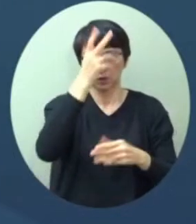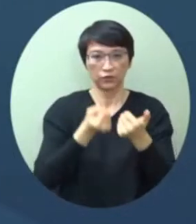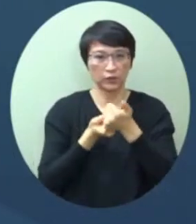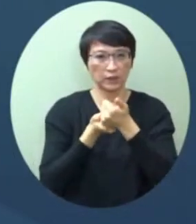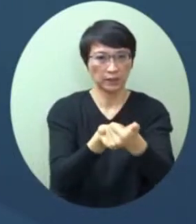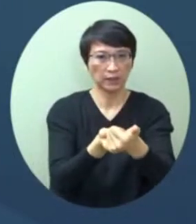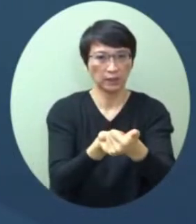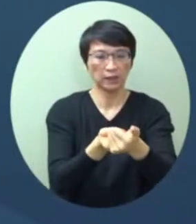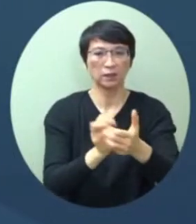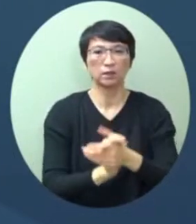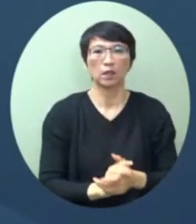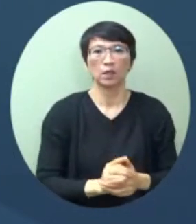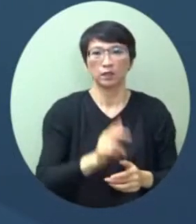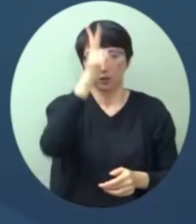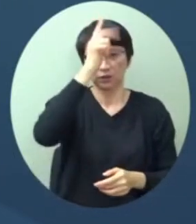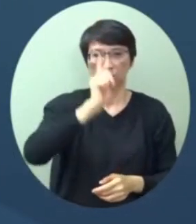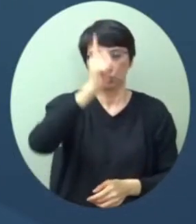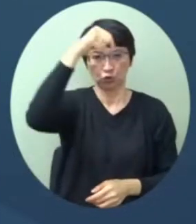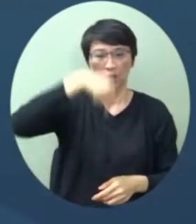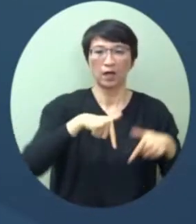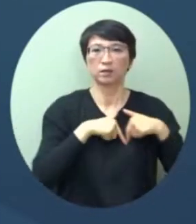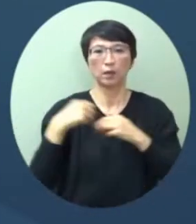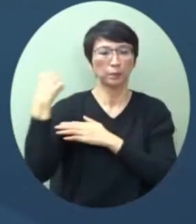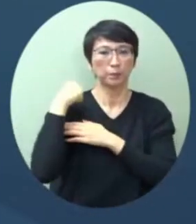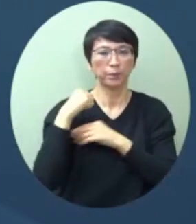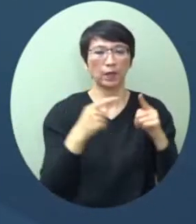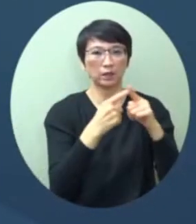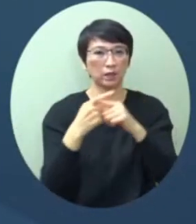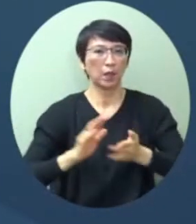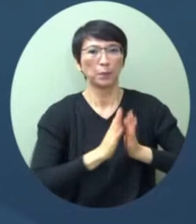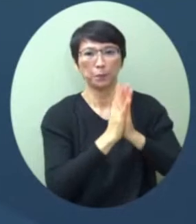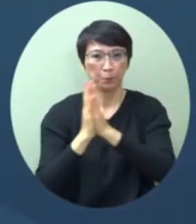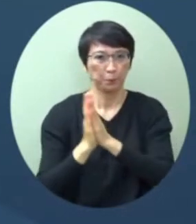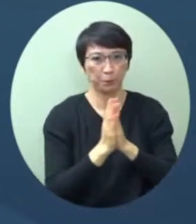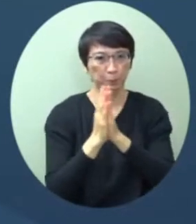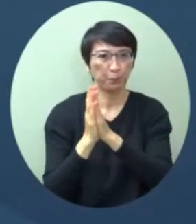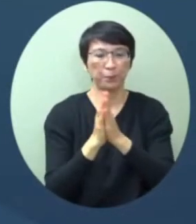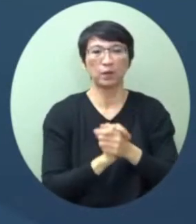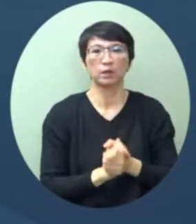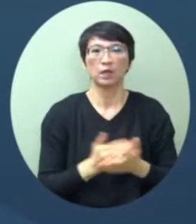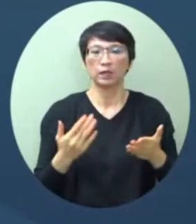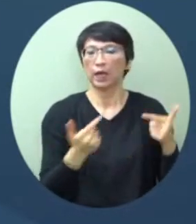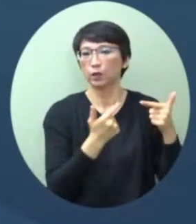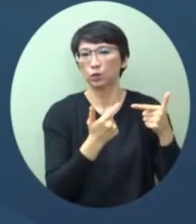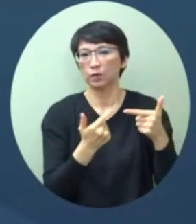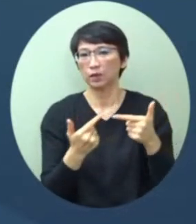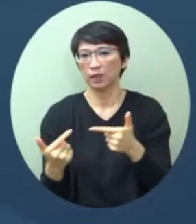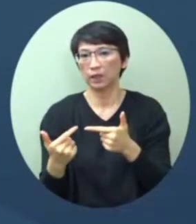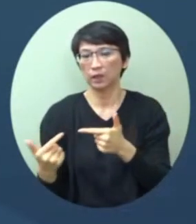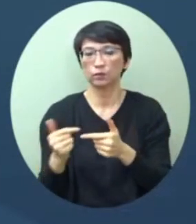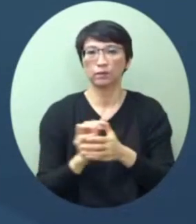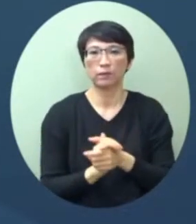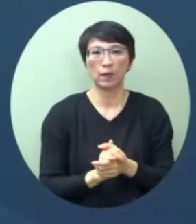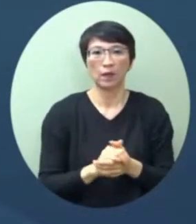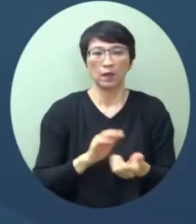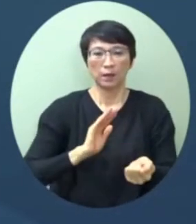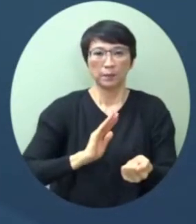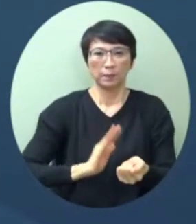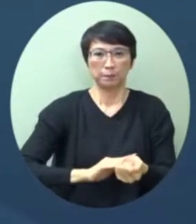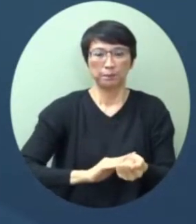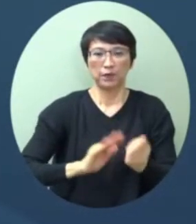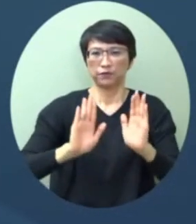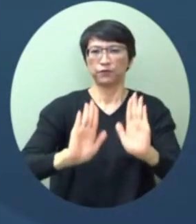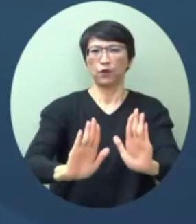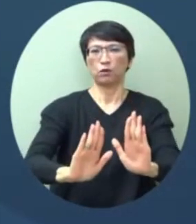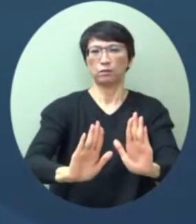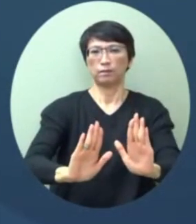the FEHD and Department of Health to support these operations. With the support of the central government and with